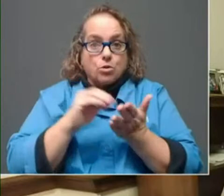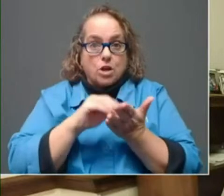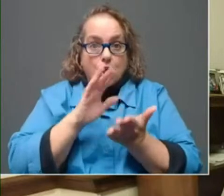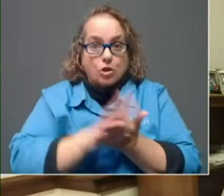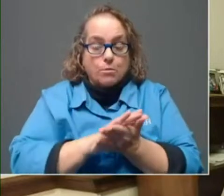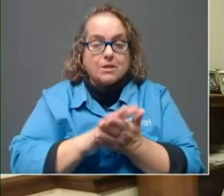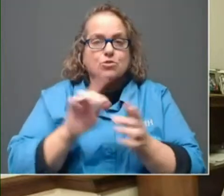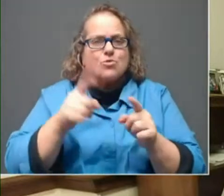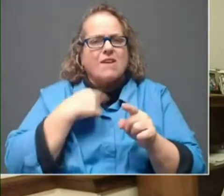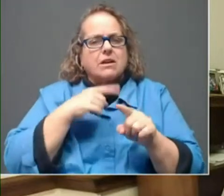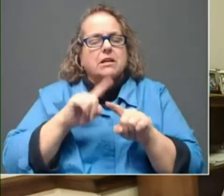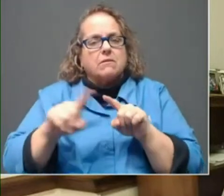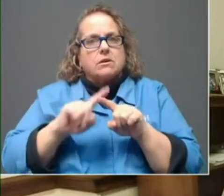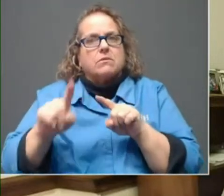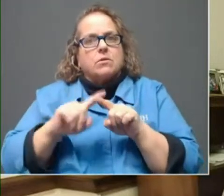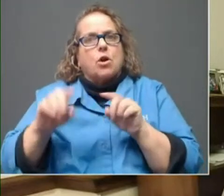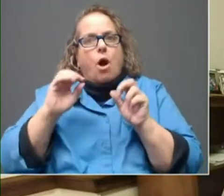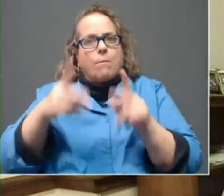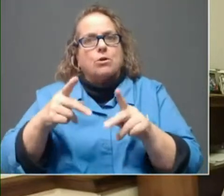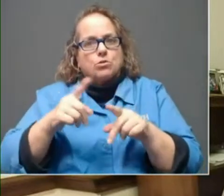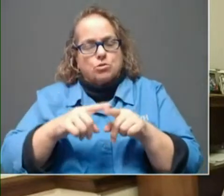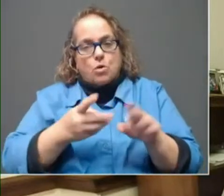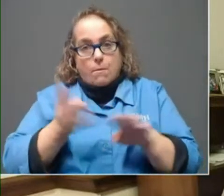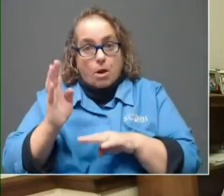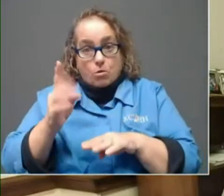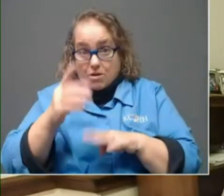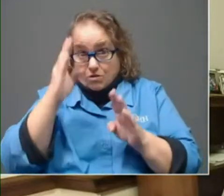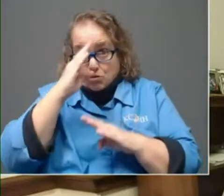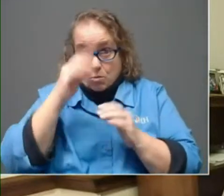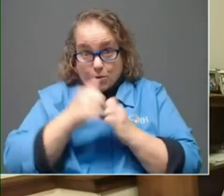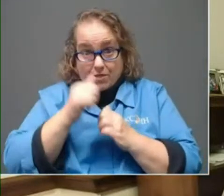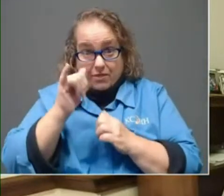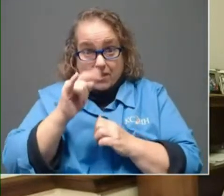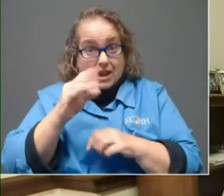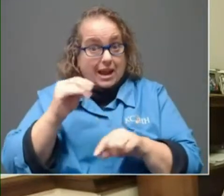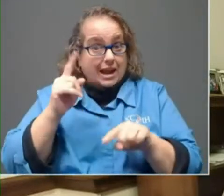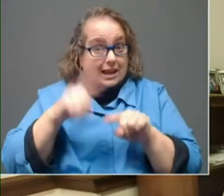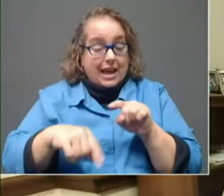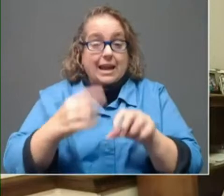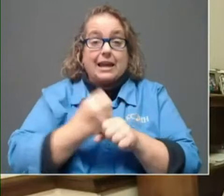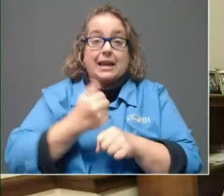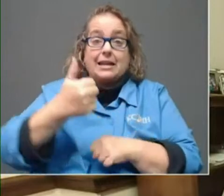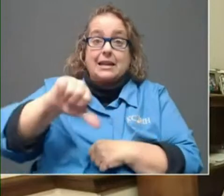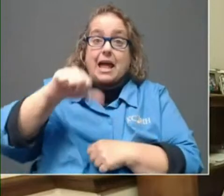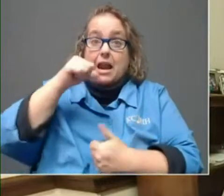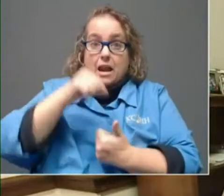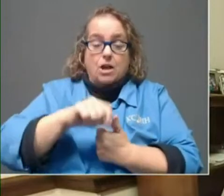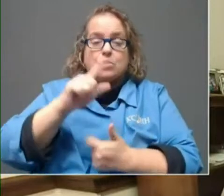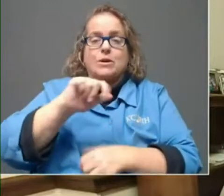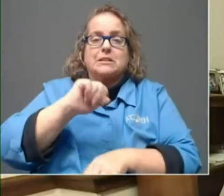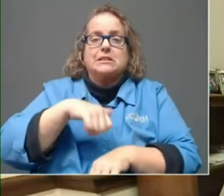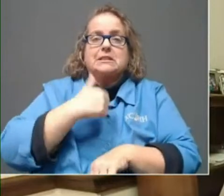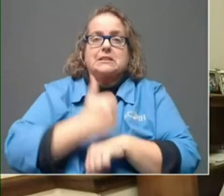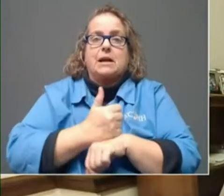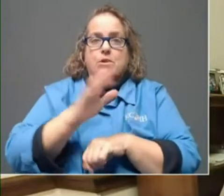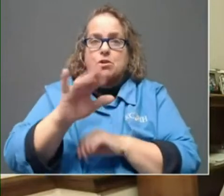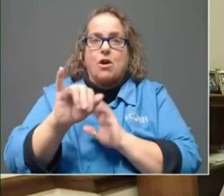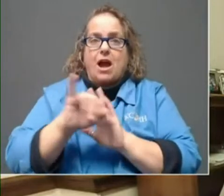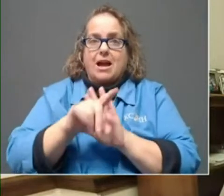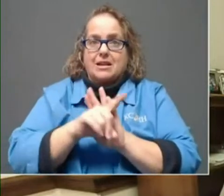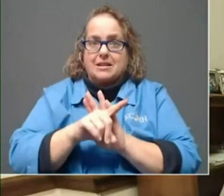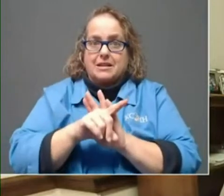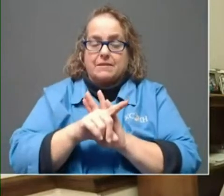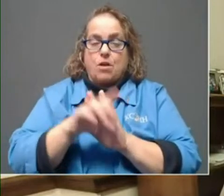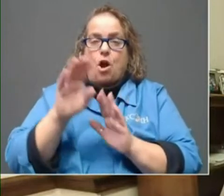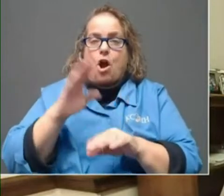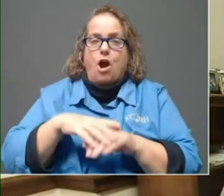opportunities to upload documents. And if you have trouble with that and never do and get a denial, you can establish your identity on appeal. I'm sure